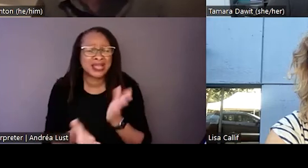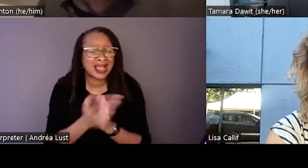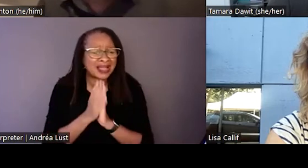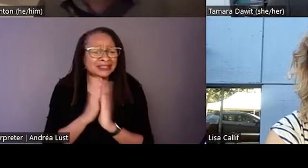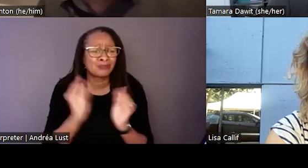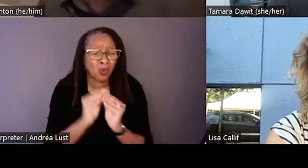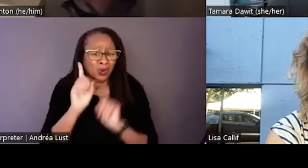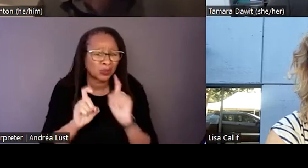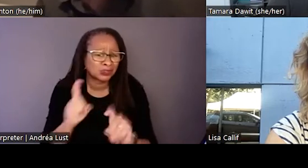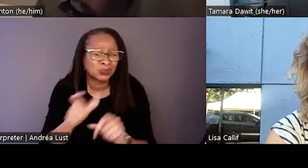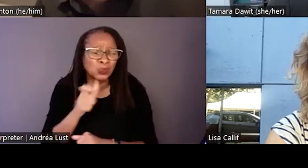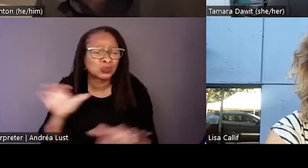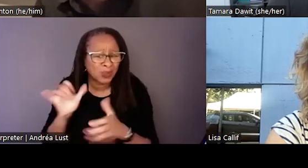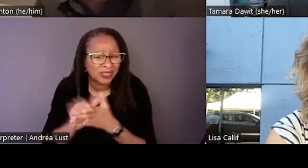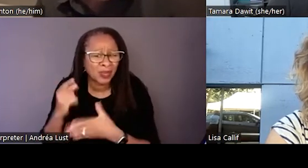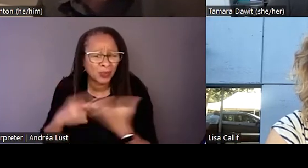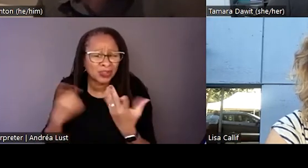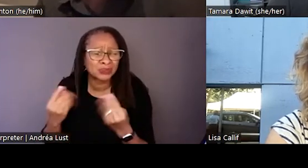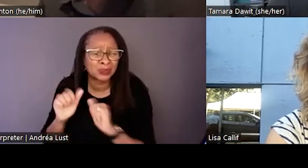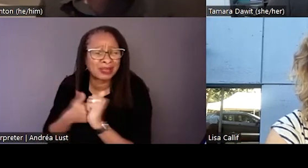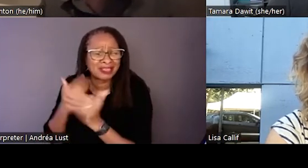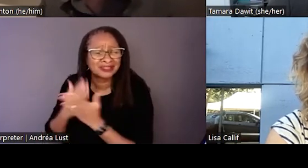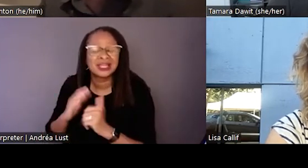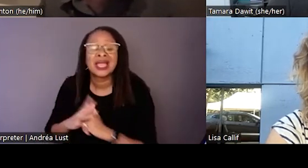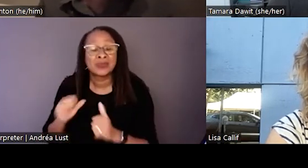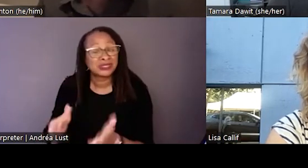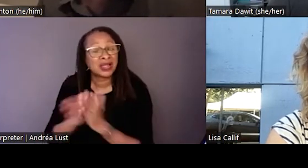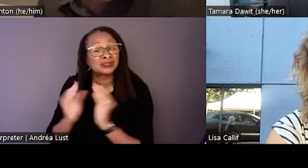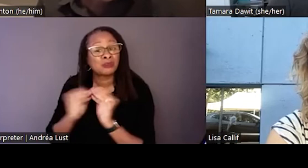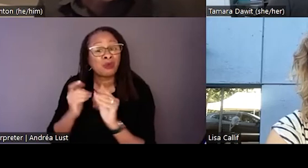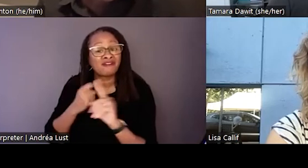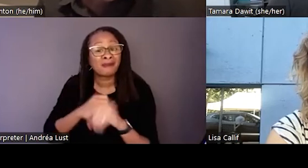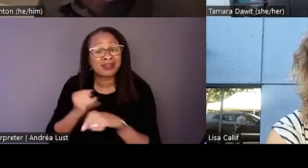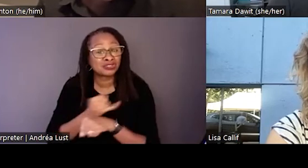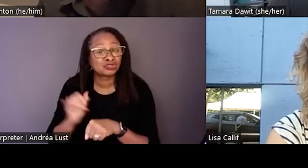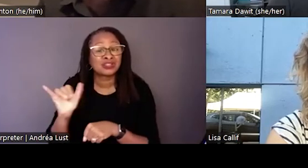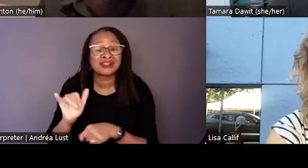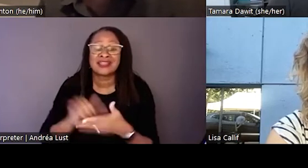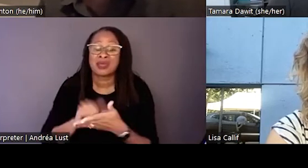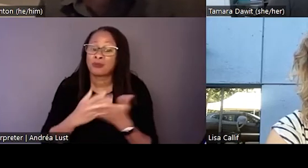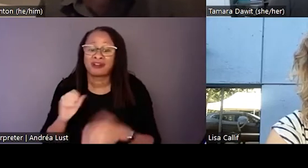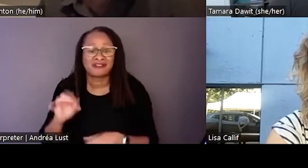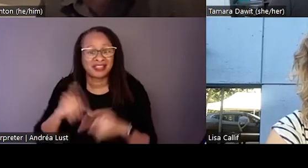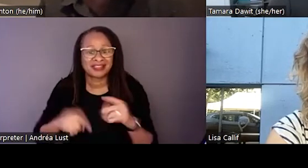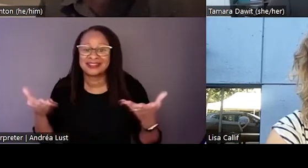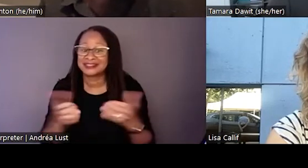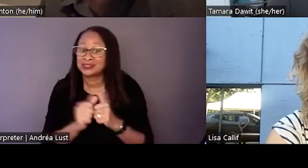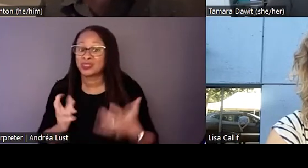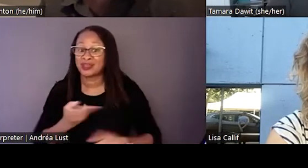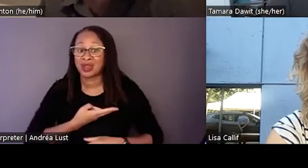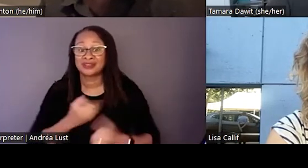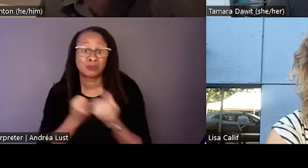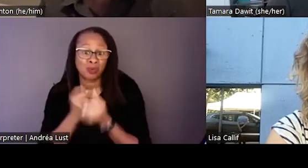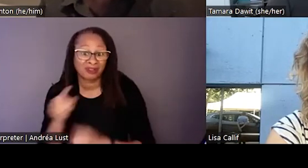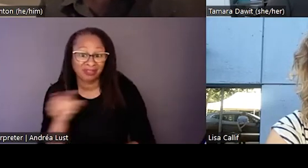questions, but also we need to be demanding more from our institutions that we're part of and that cannot exist without us supporting them.